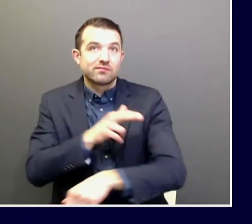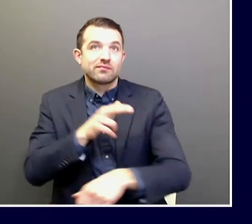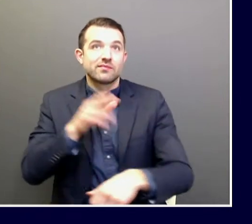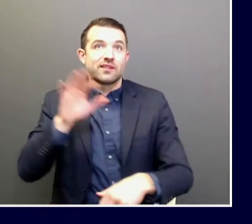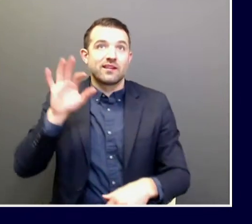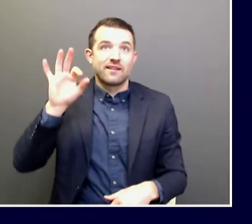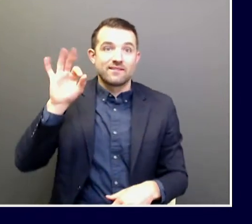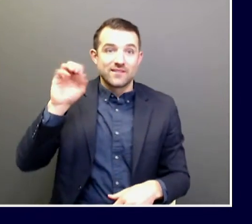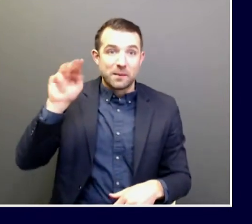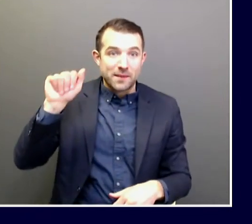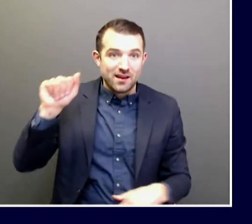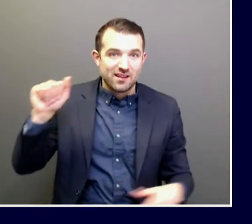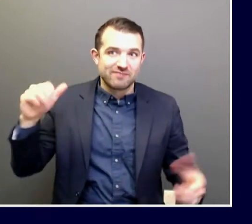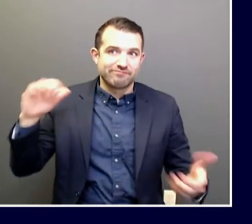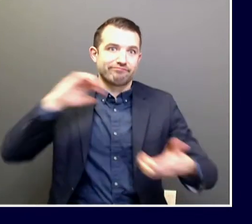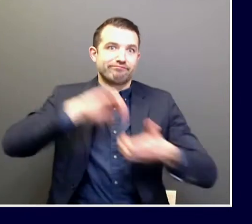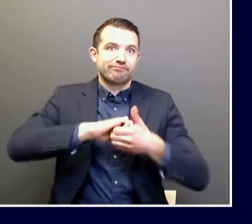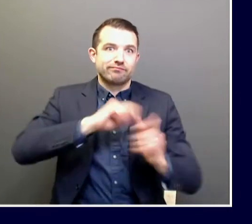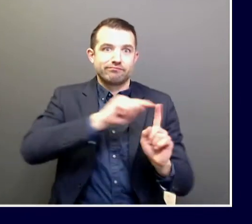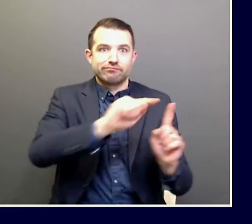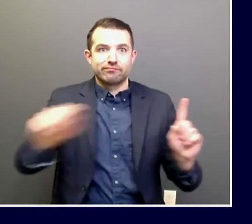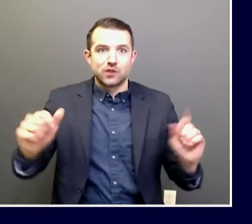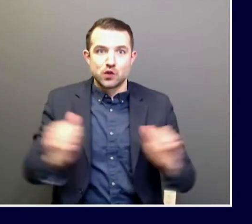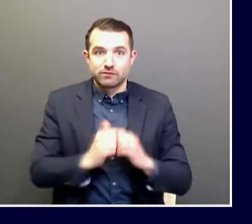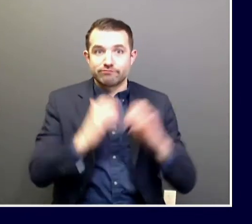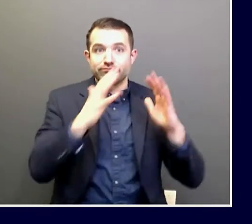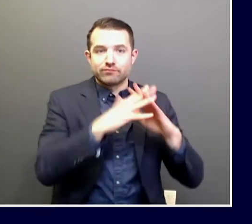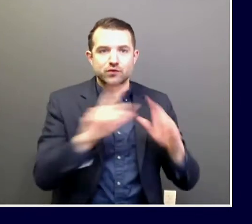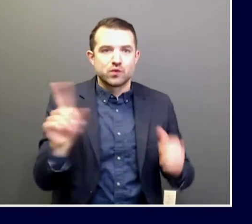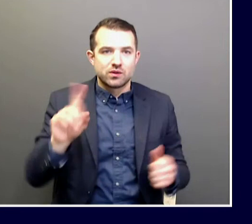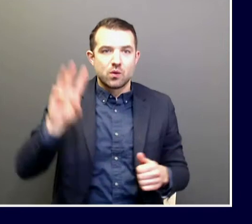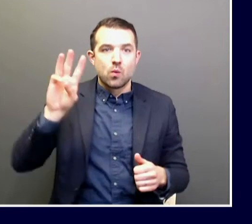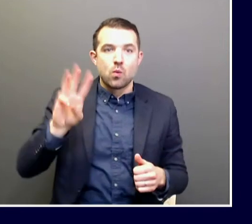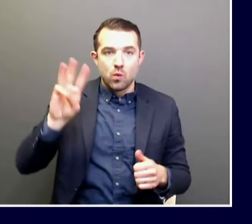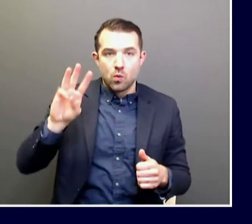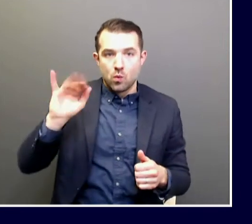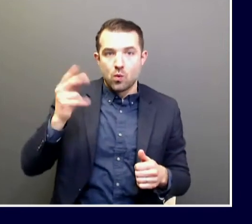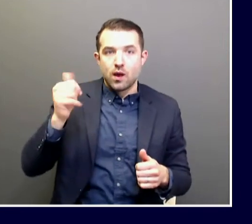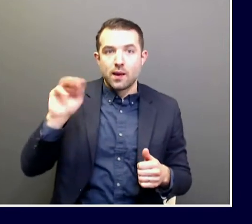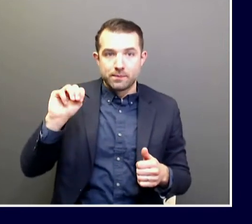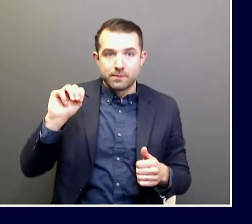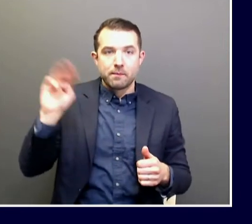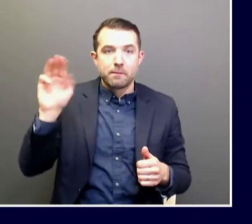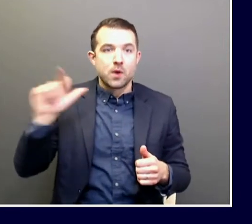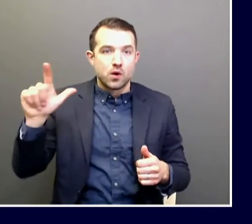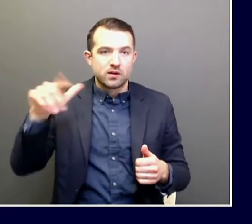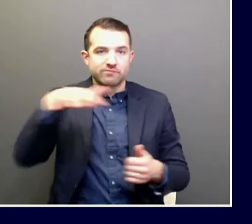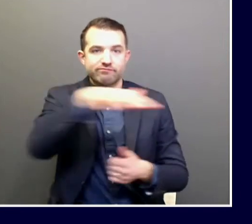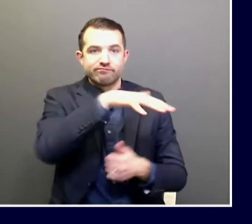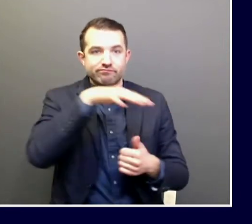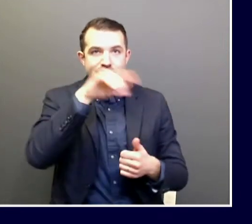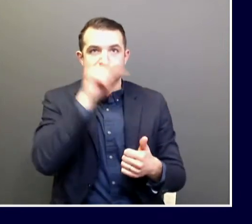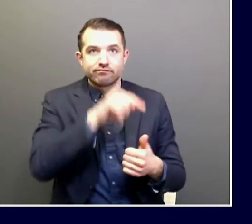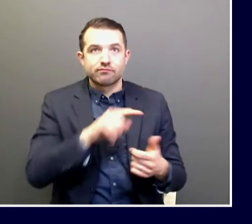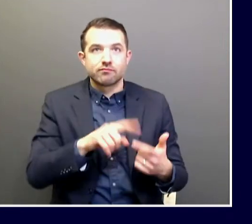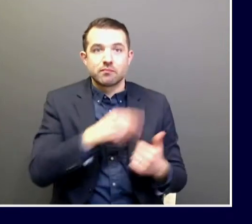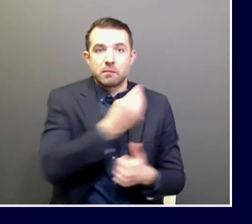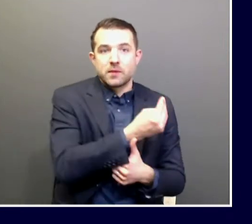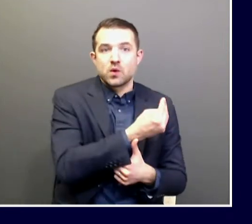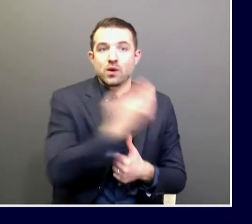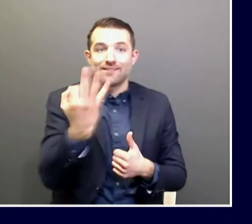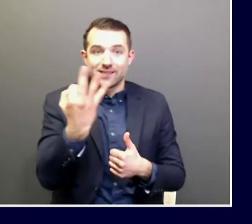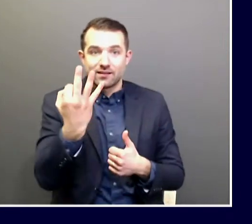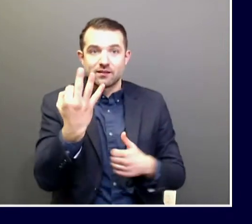at the Windham Mall. That site is open Monday through Friday from 8 a.m. until 4 p.m. and is